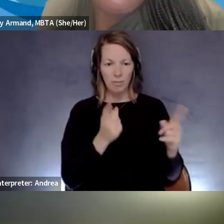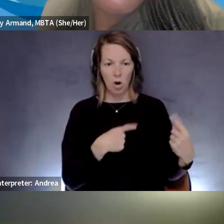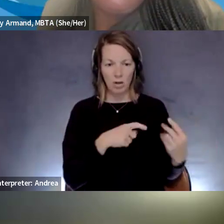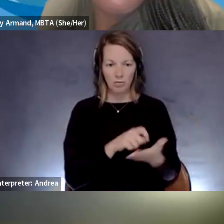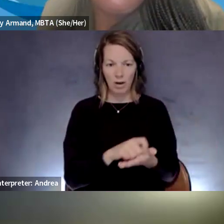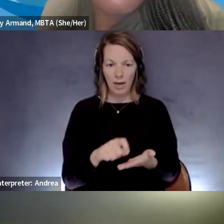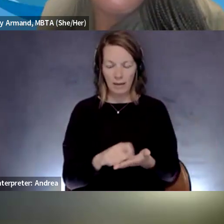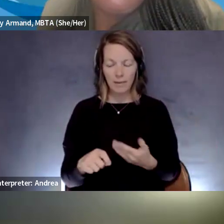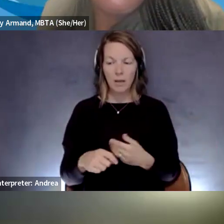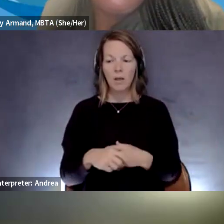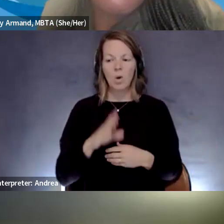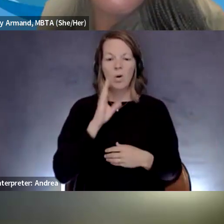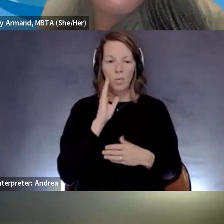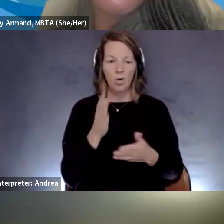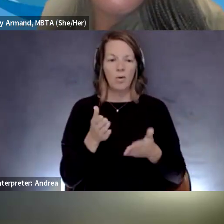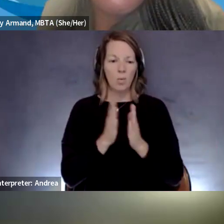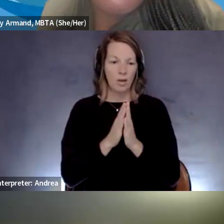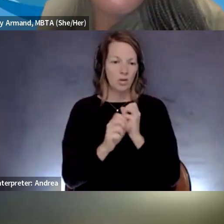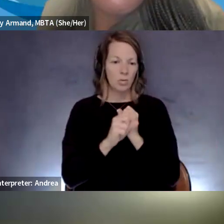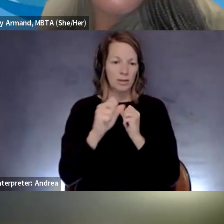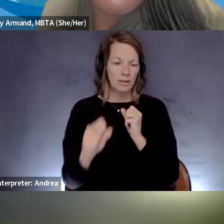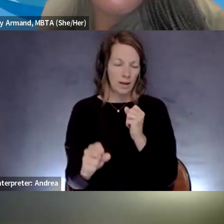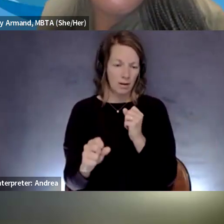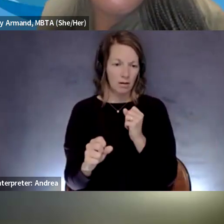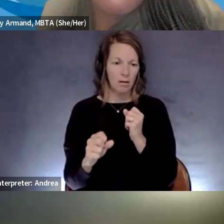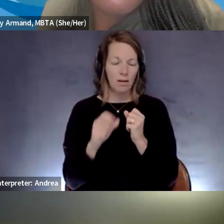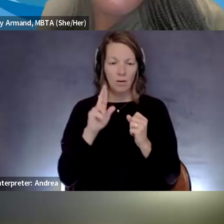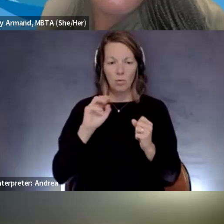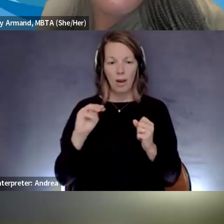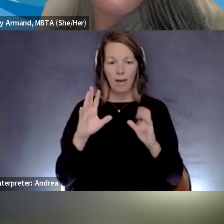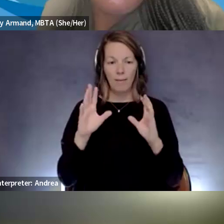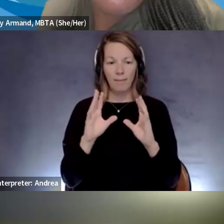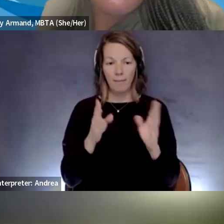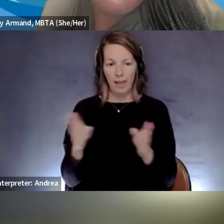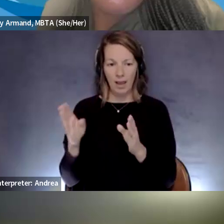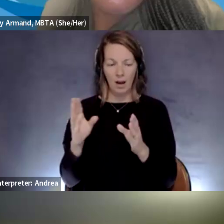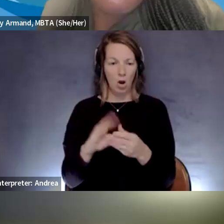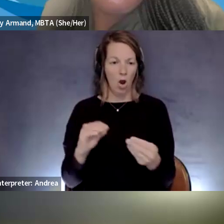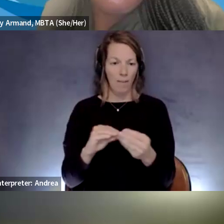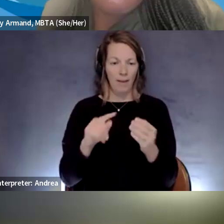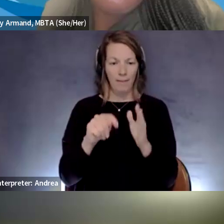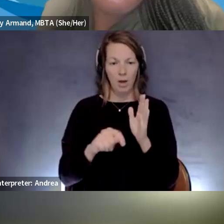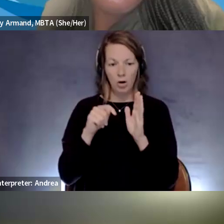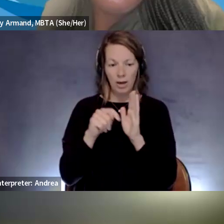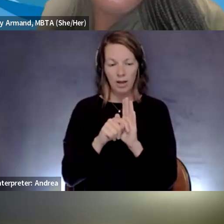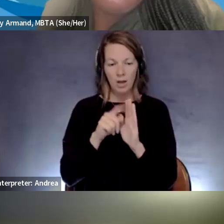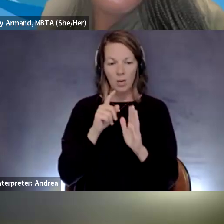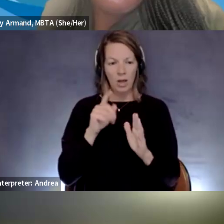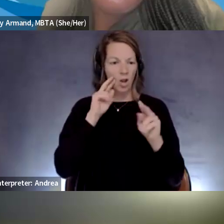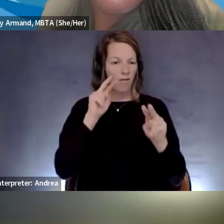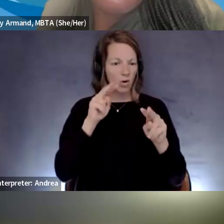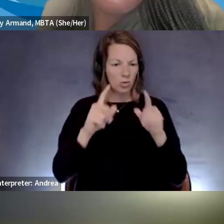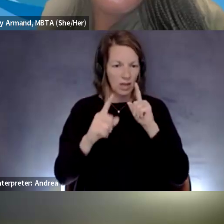writing. So we will request to extend the RAM plan comment period, and we look forward to dialogue and